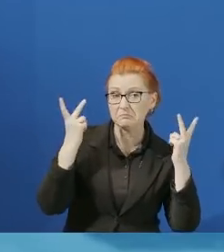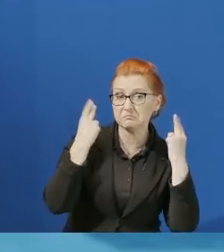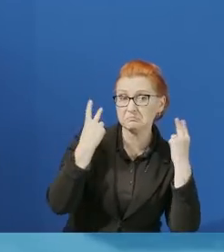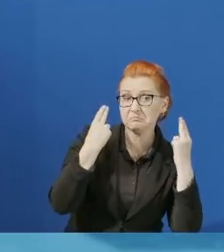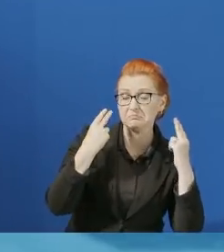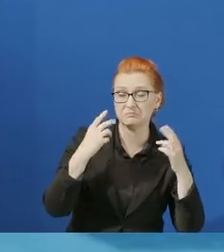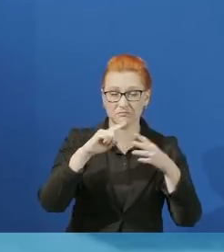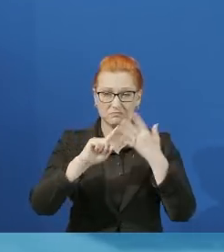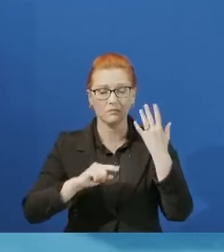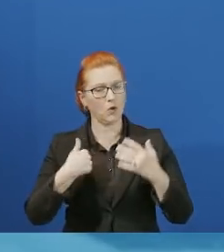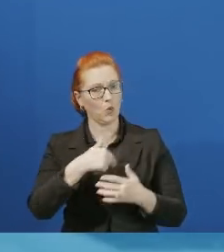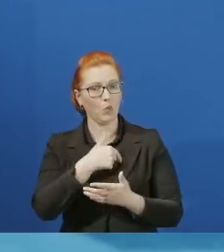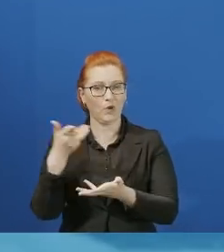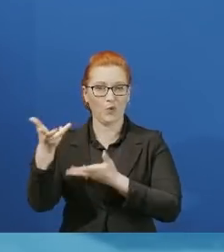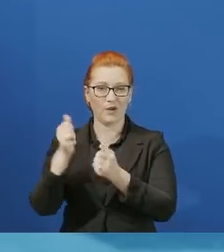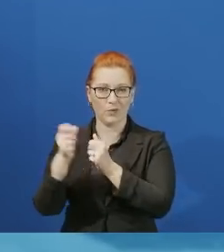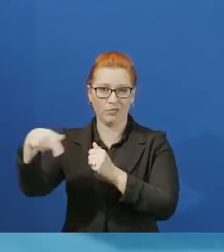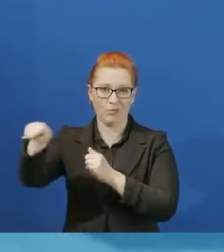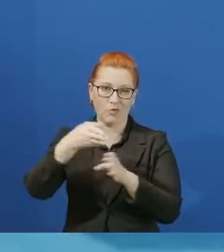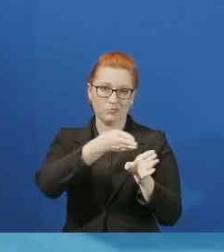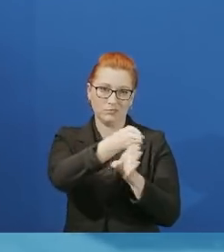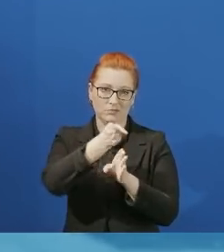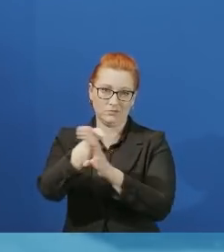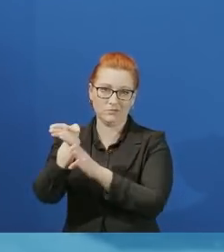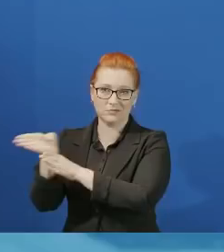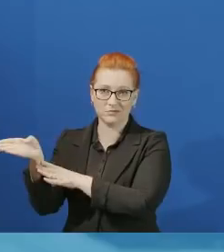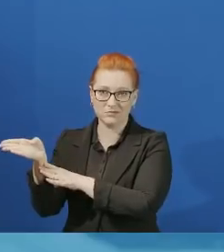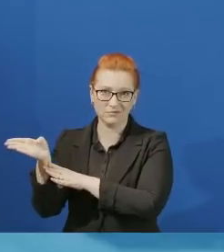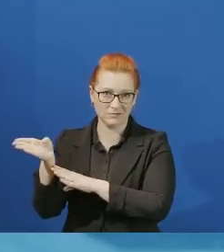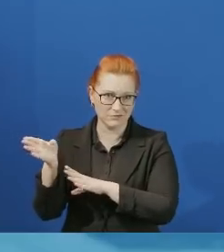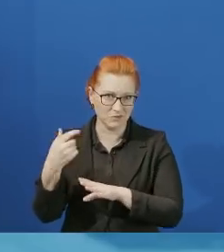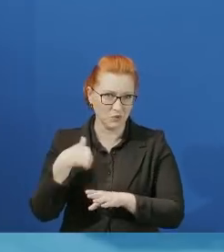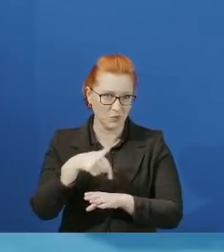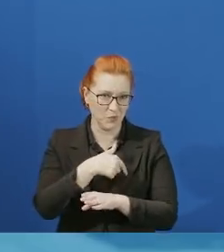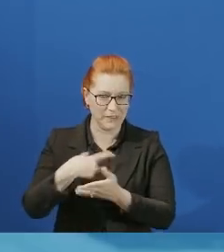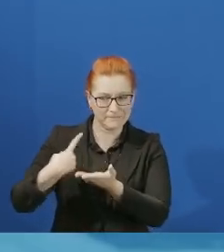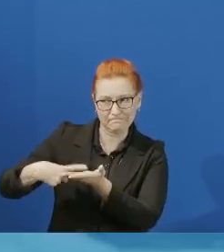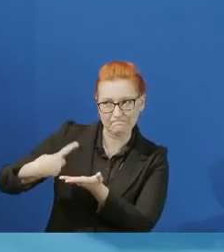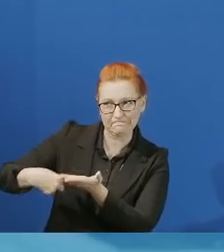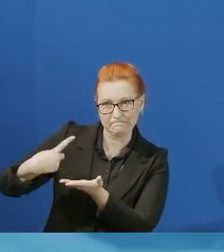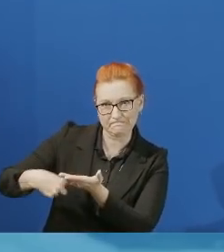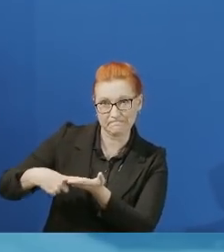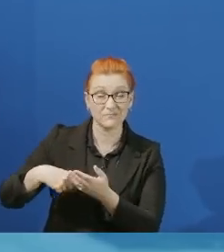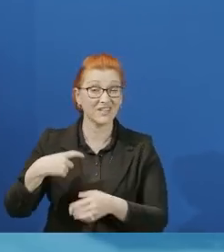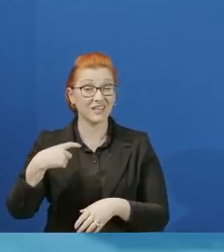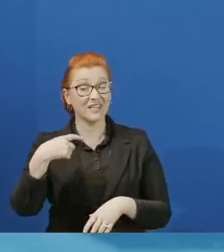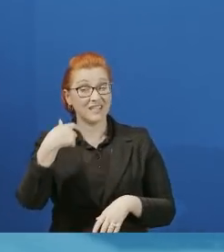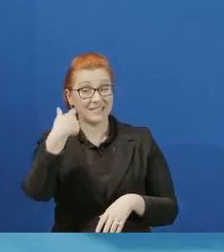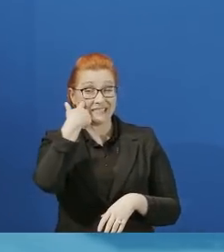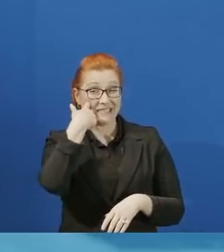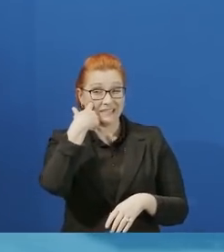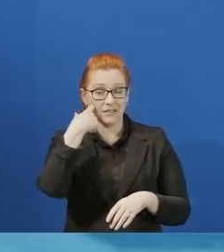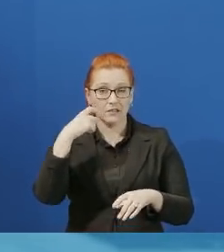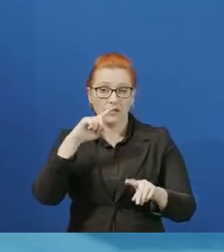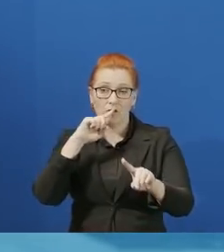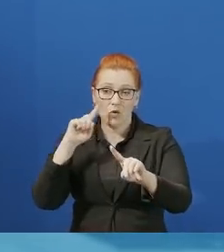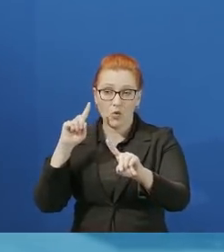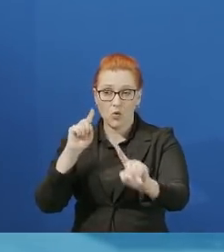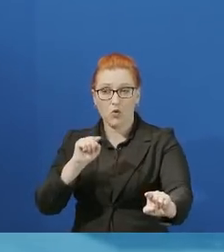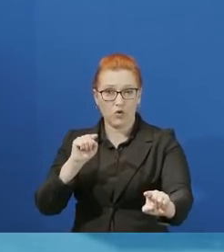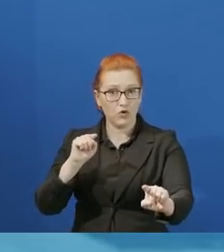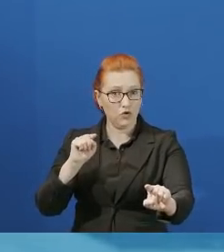all these industries. I mean, we think of all of these things. There was an order that was put out